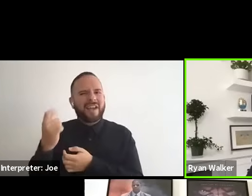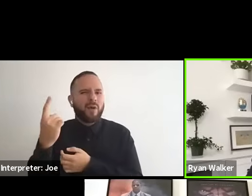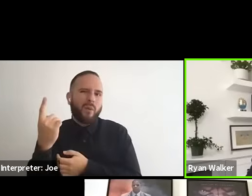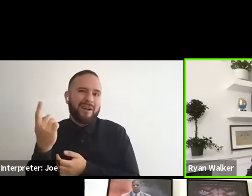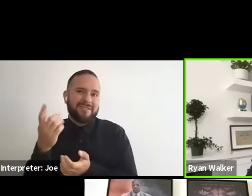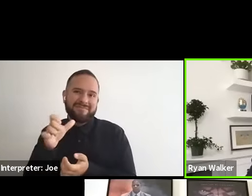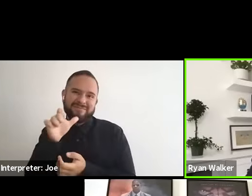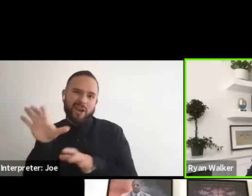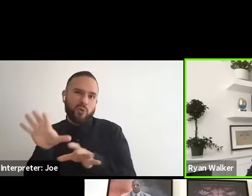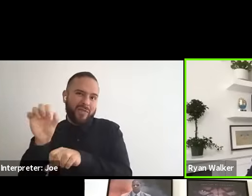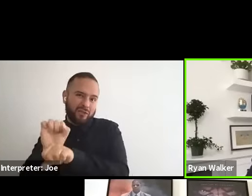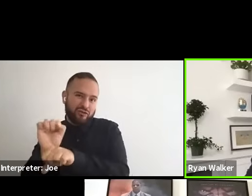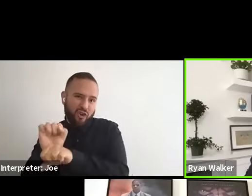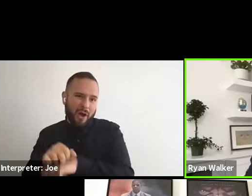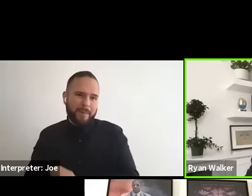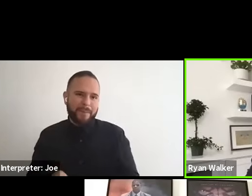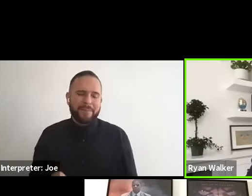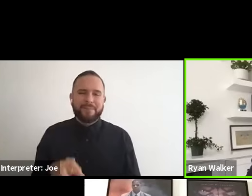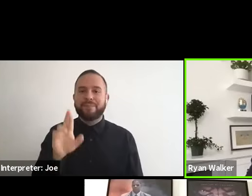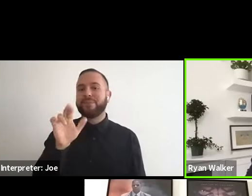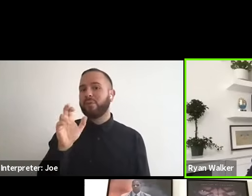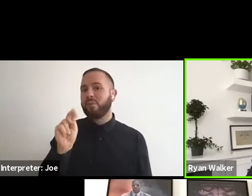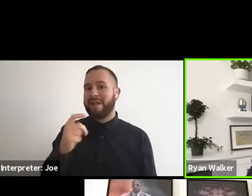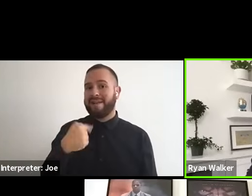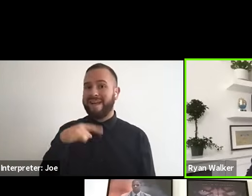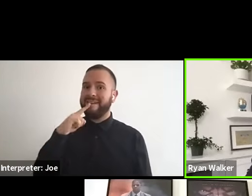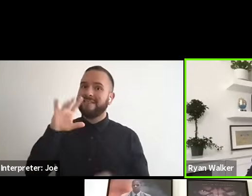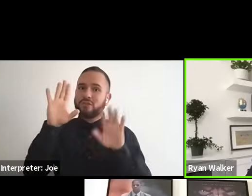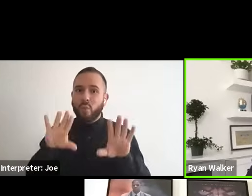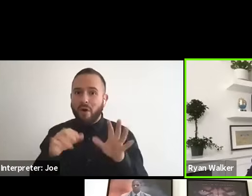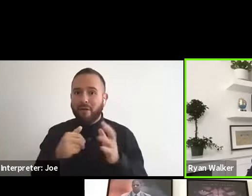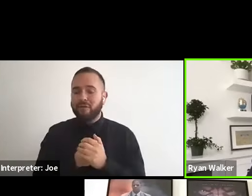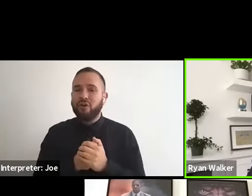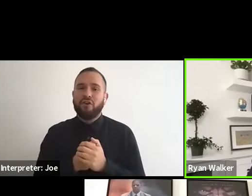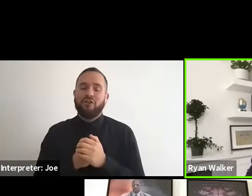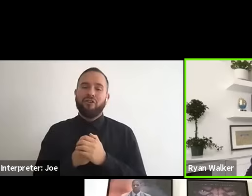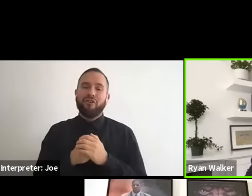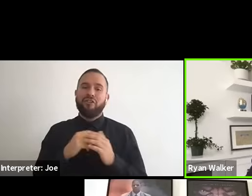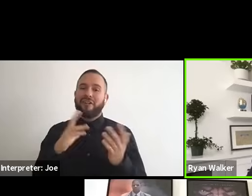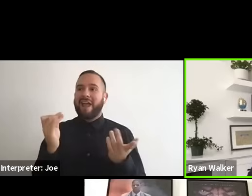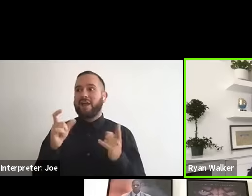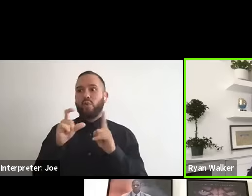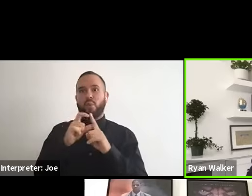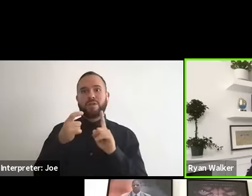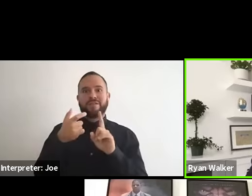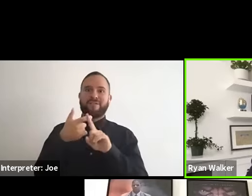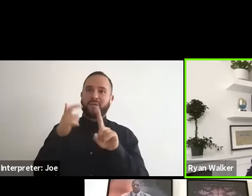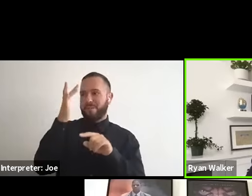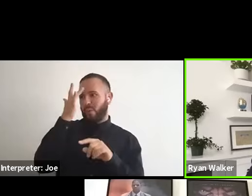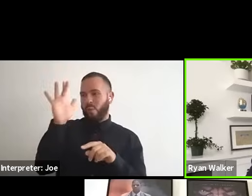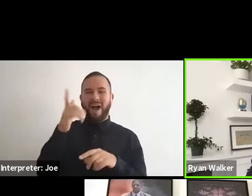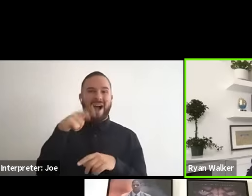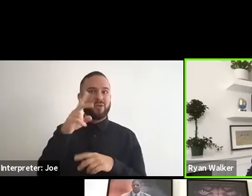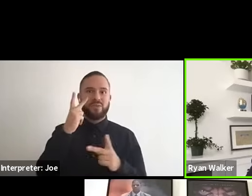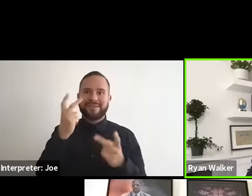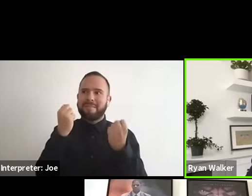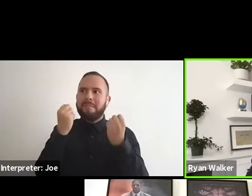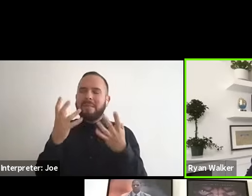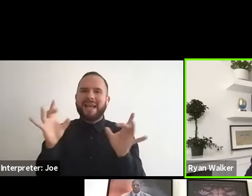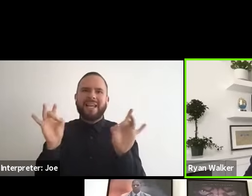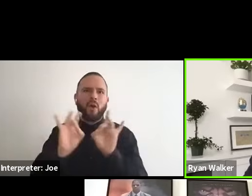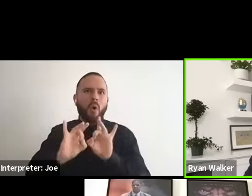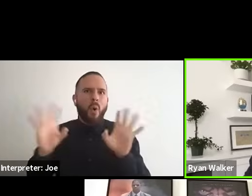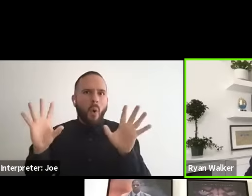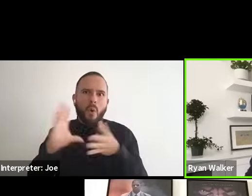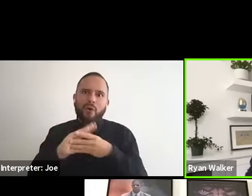And a word from the wise here, you see all of these stories, horror stories in the music industry of, Taylor Swift having